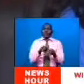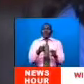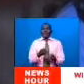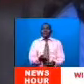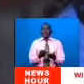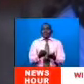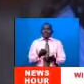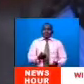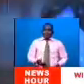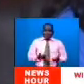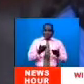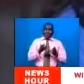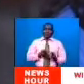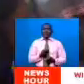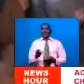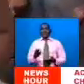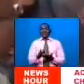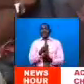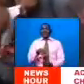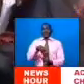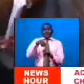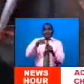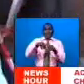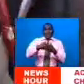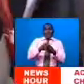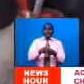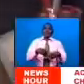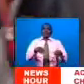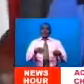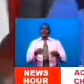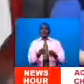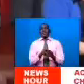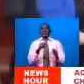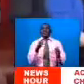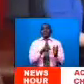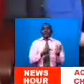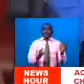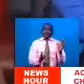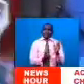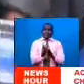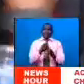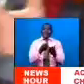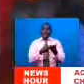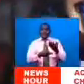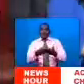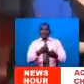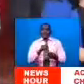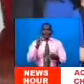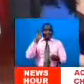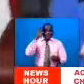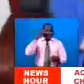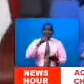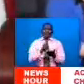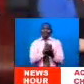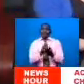the human resource base of Ghana, especially in the area of trade and media development. Discussions between the Chinese